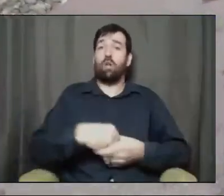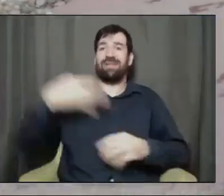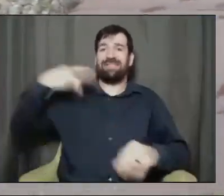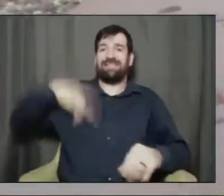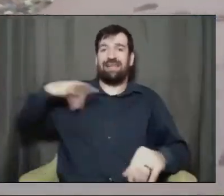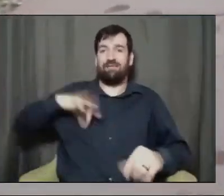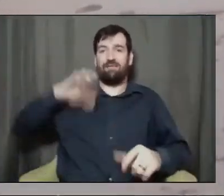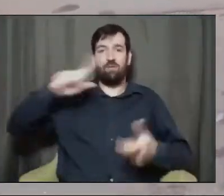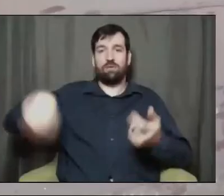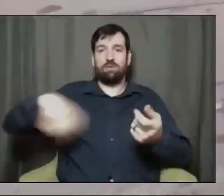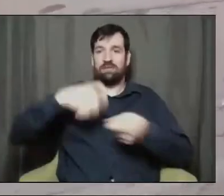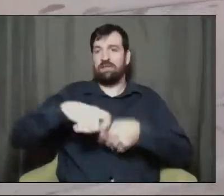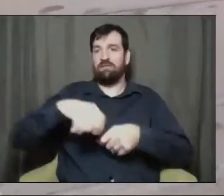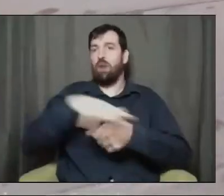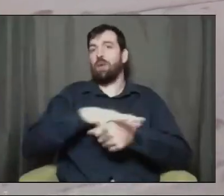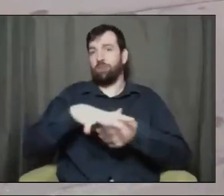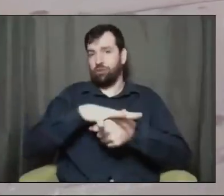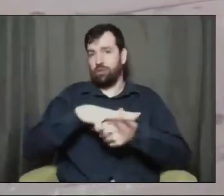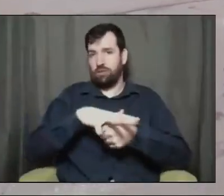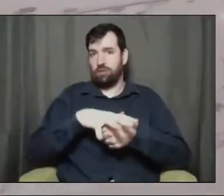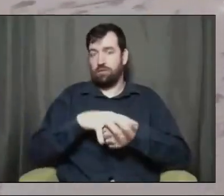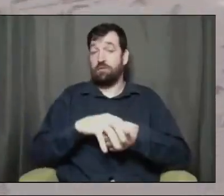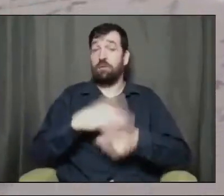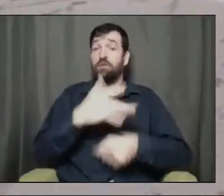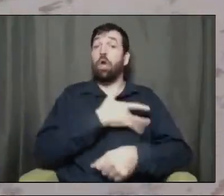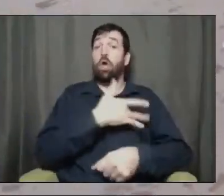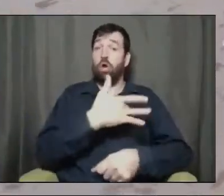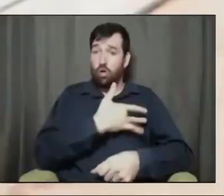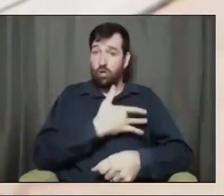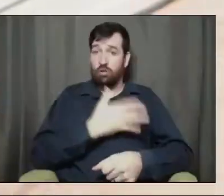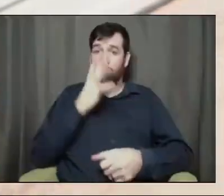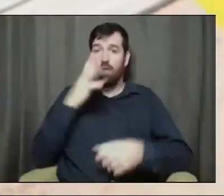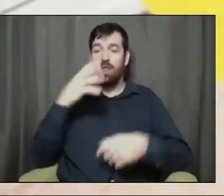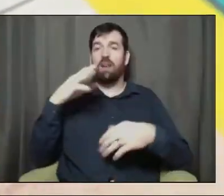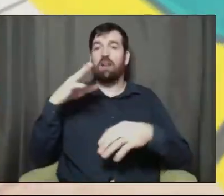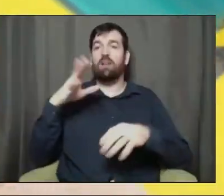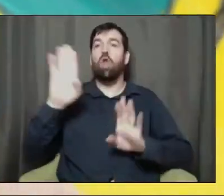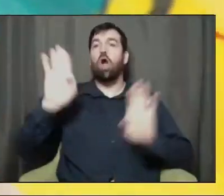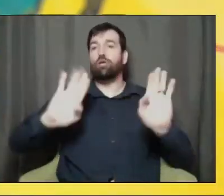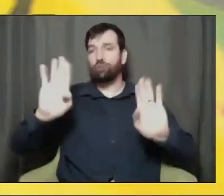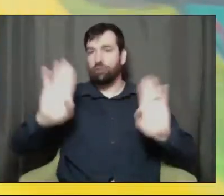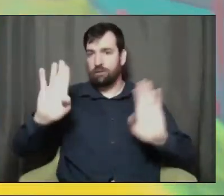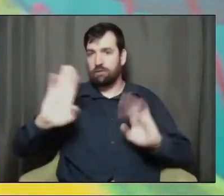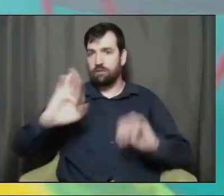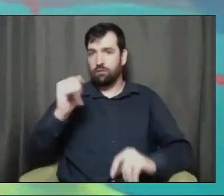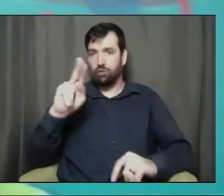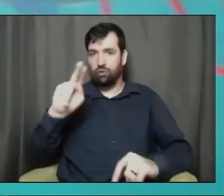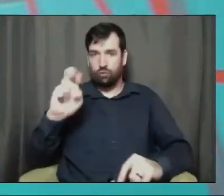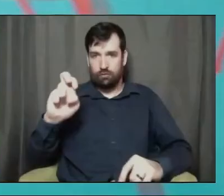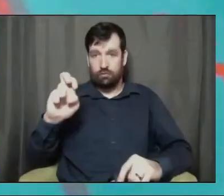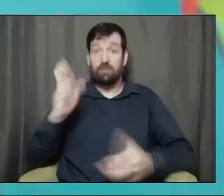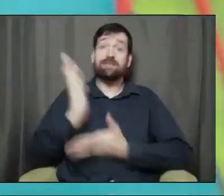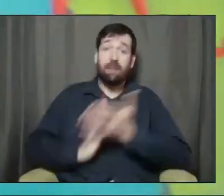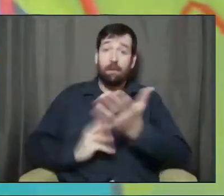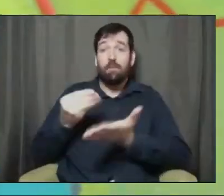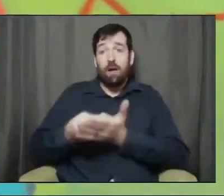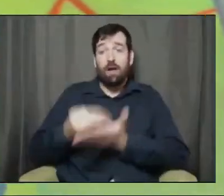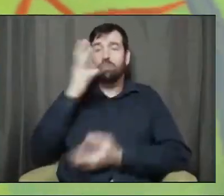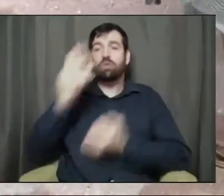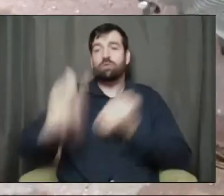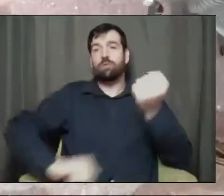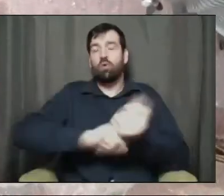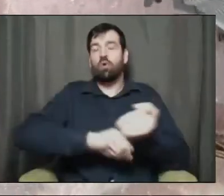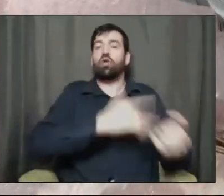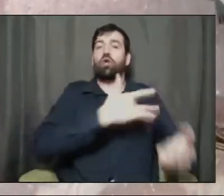that you visit, and these hearts then are going to all be auctioned off in June, and some of that money will go to support the cardiothoracic